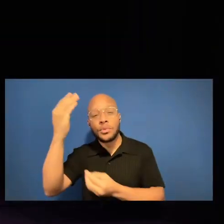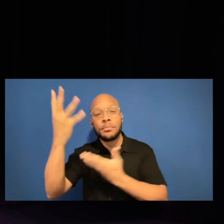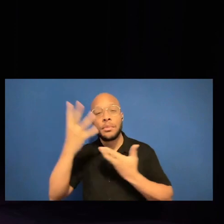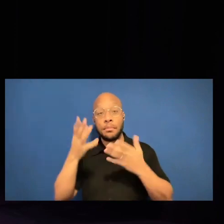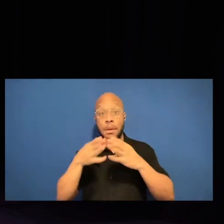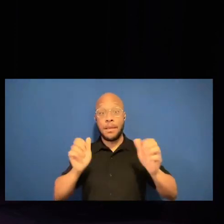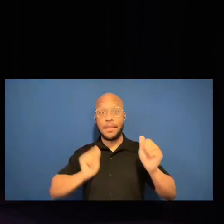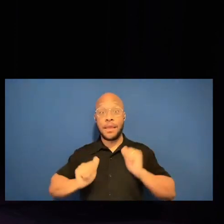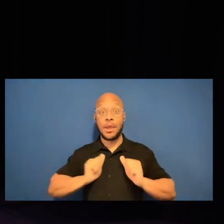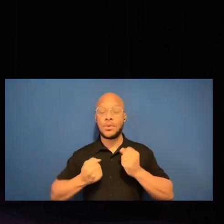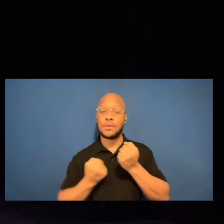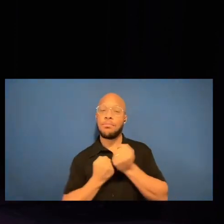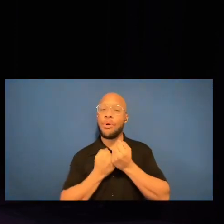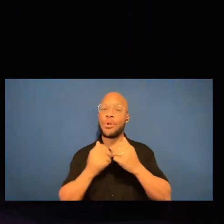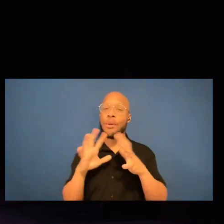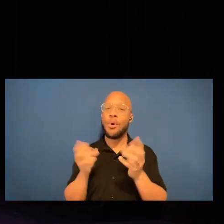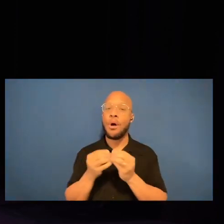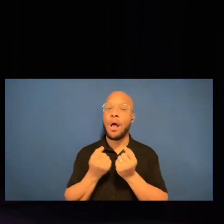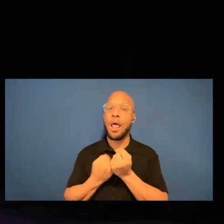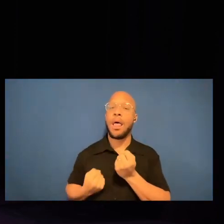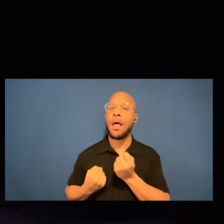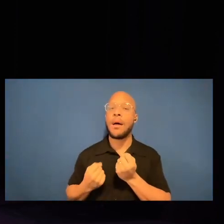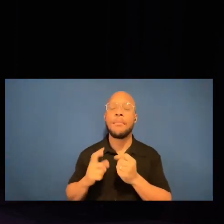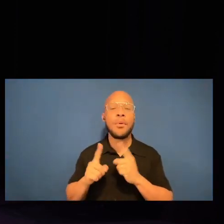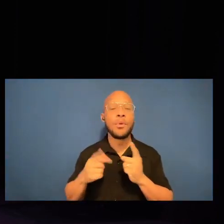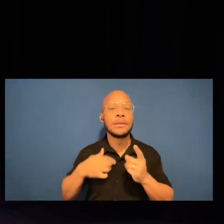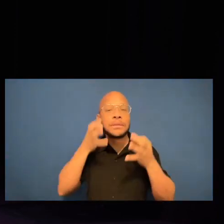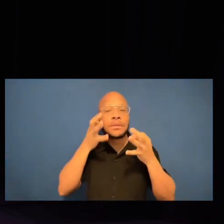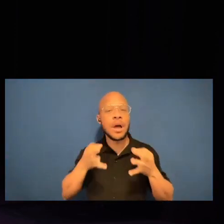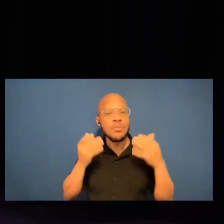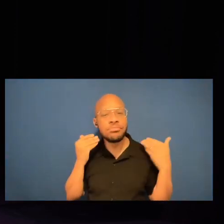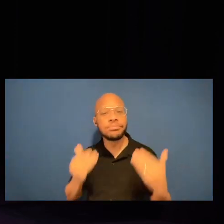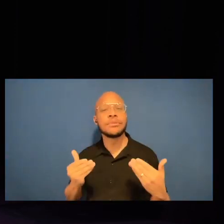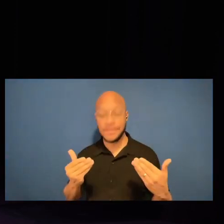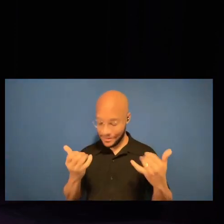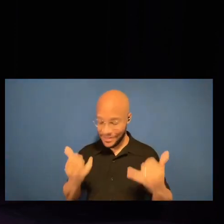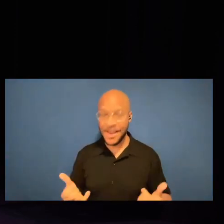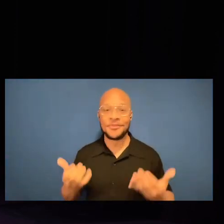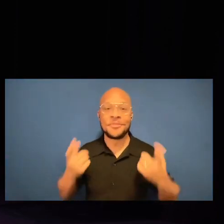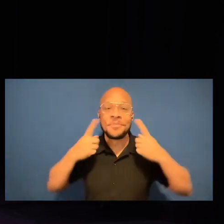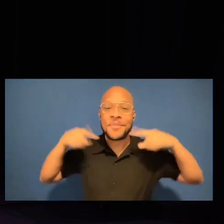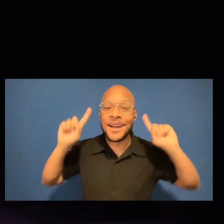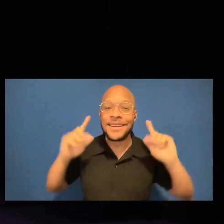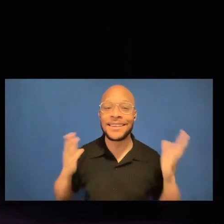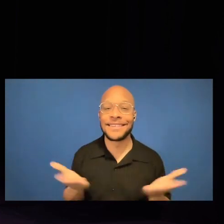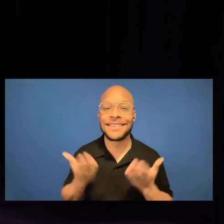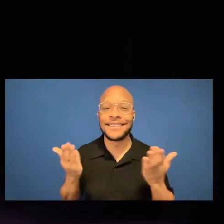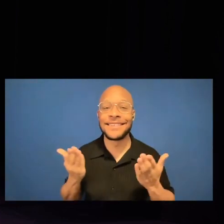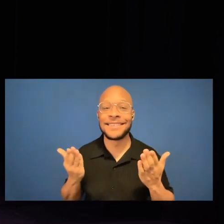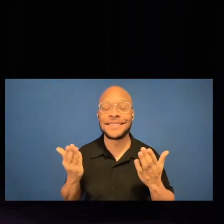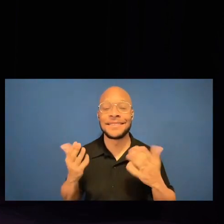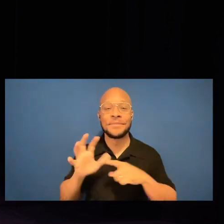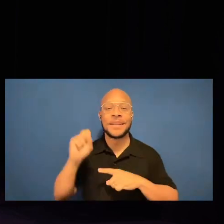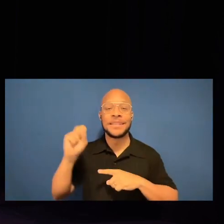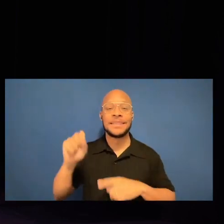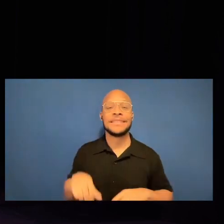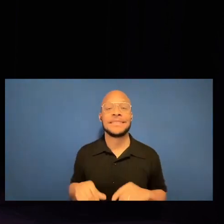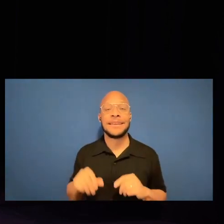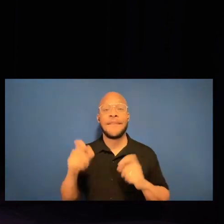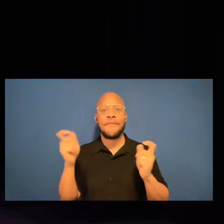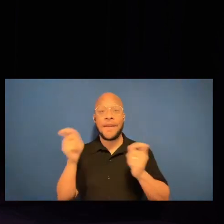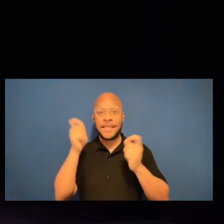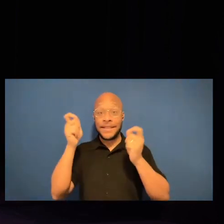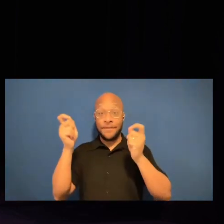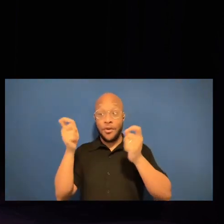We are here. It's amazing. And we are 80 festival makers coming from all over the world, from more than